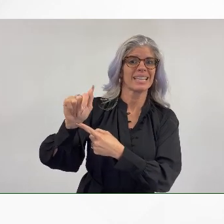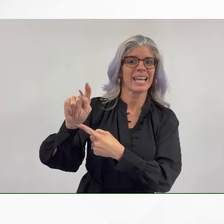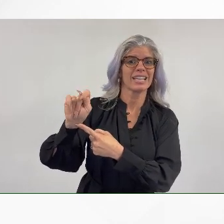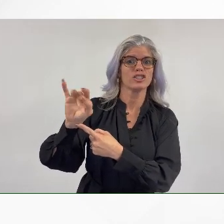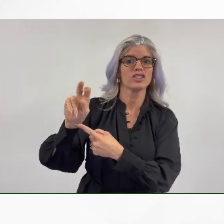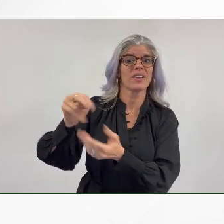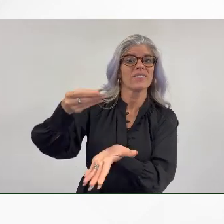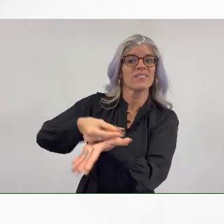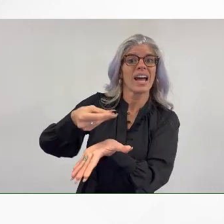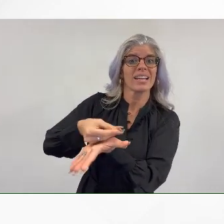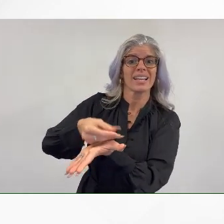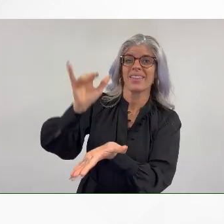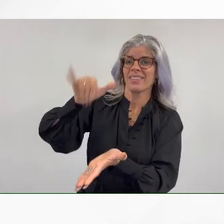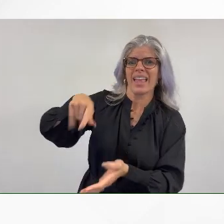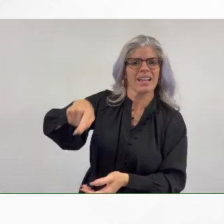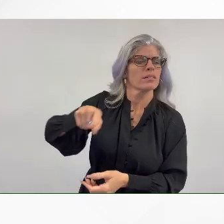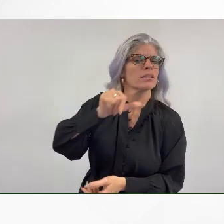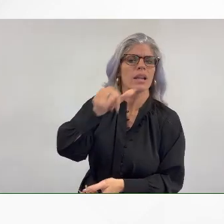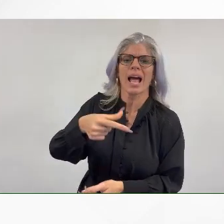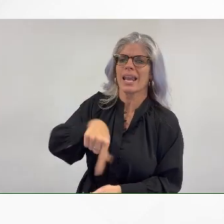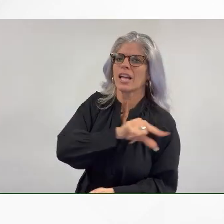appropriately.